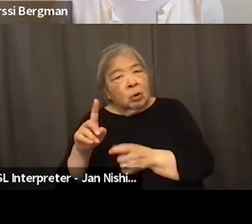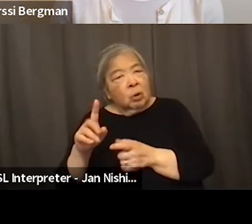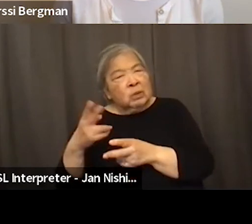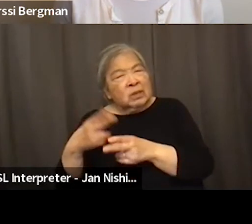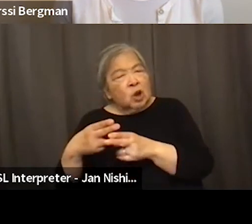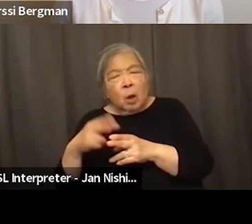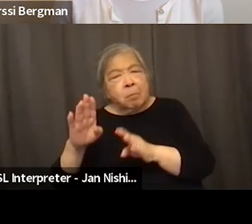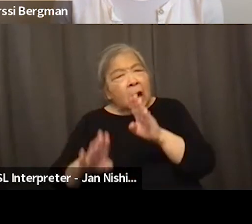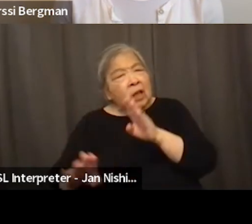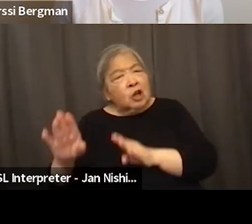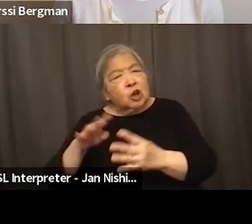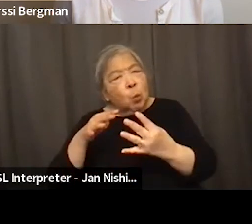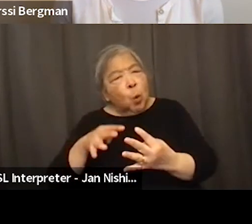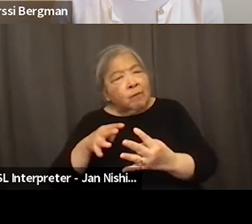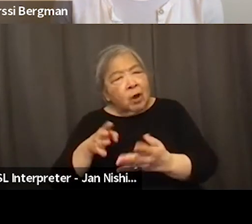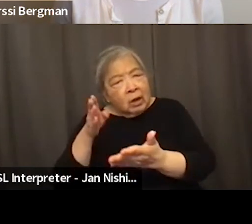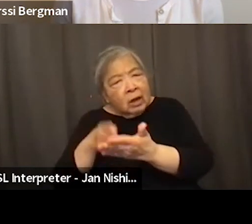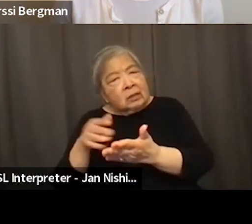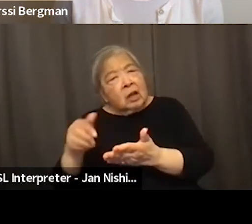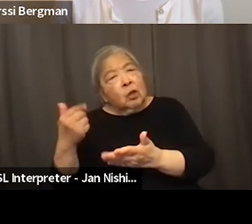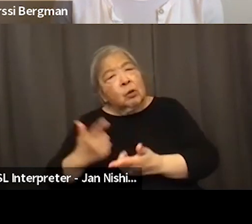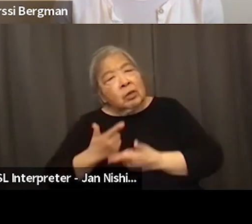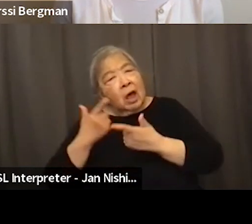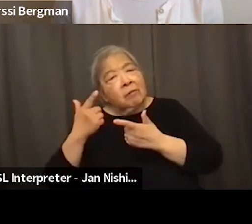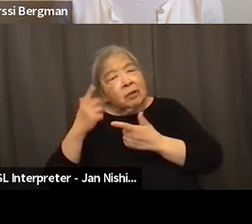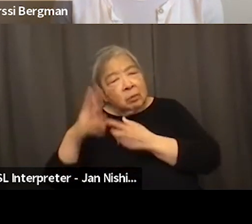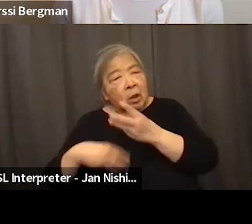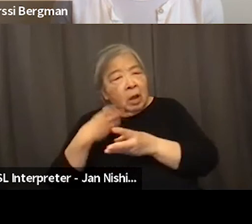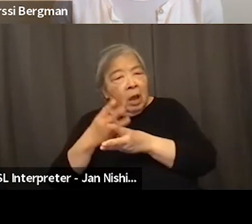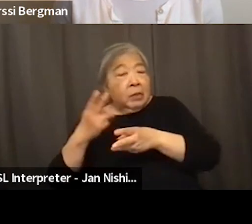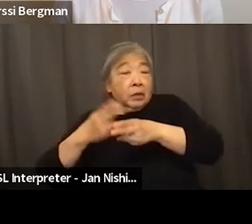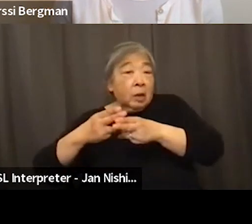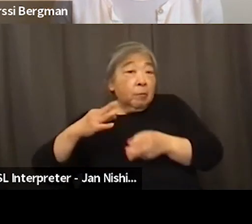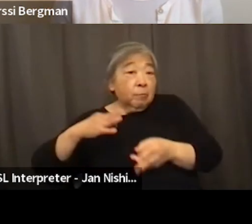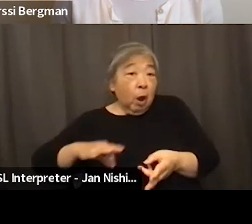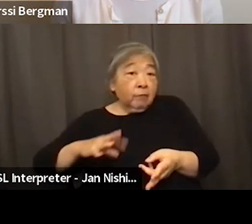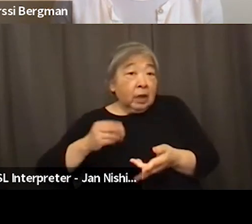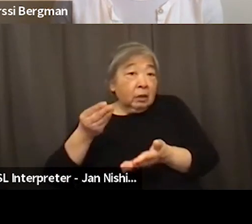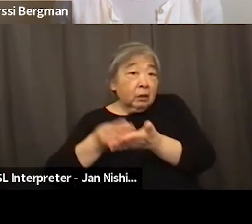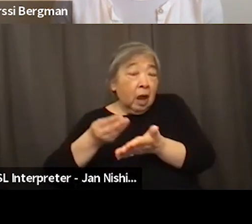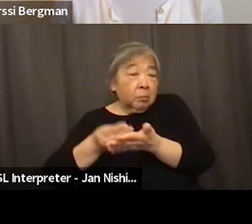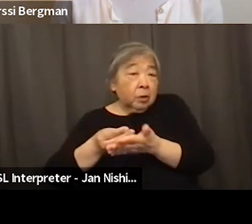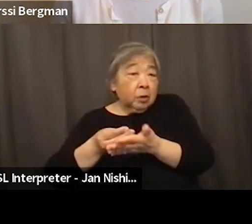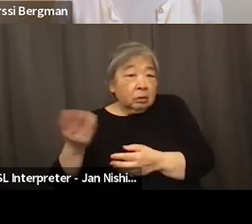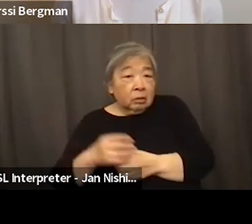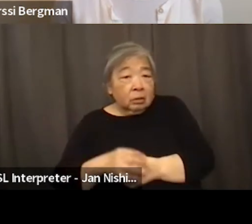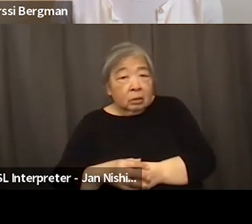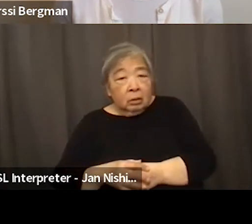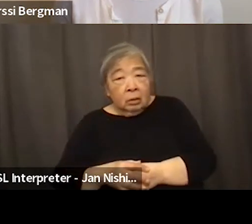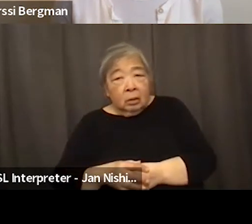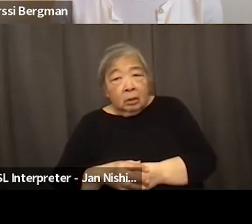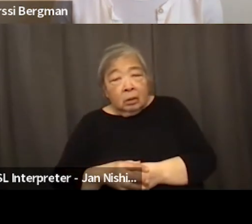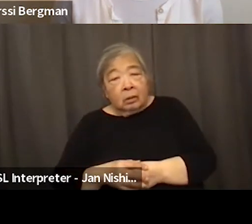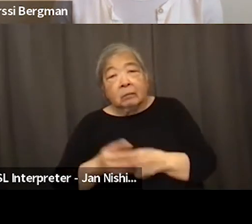biological warfare against other life across the globe in the name of capital and profiting. Right? I think that like